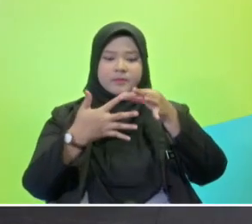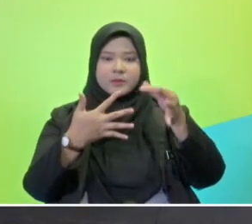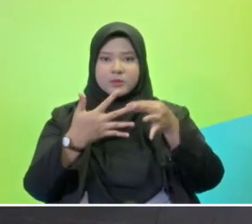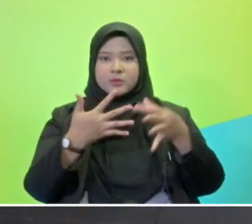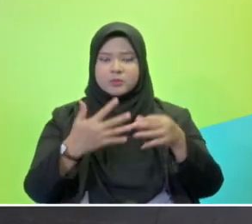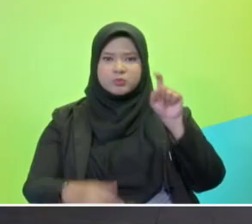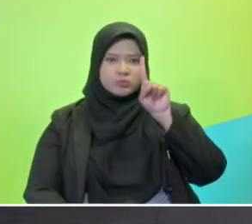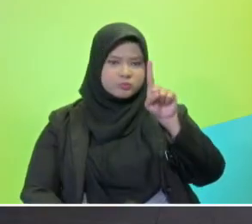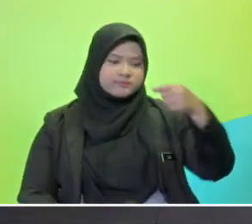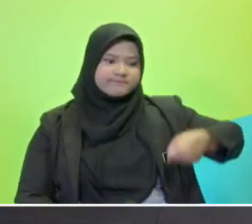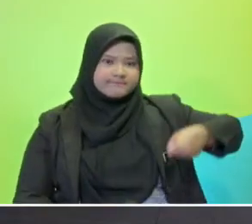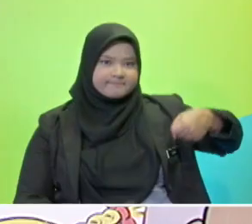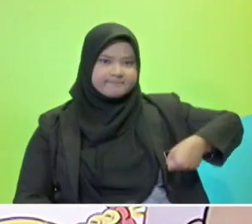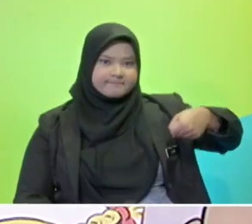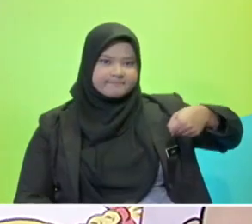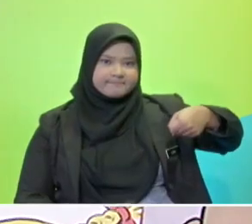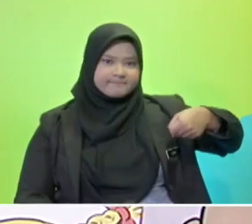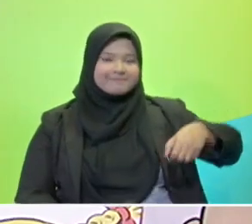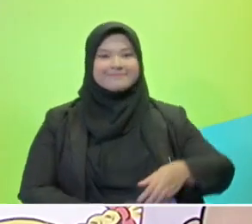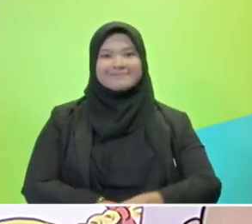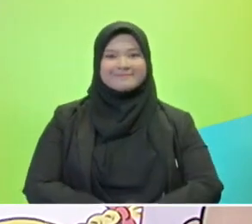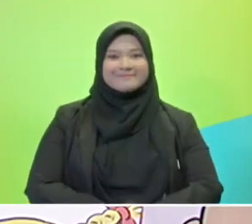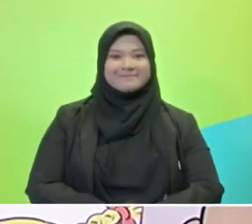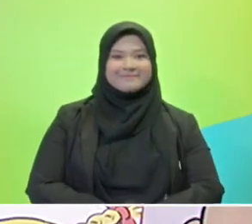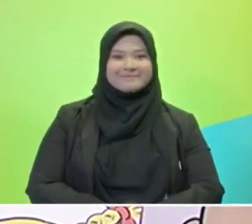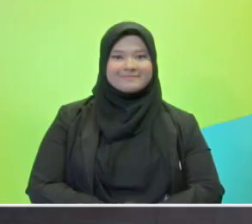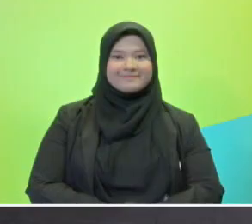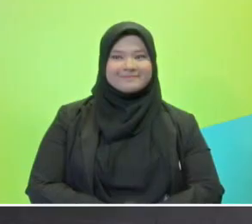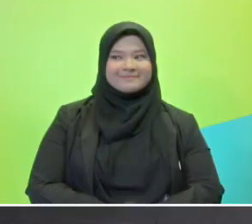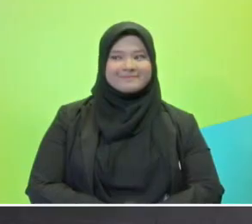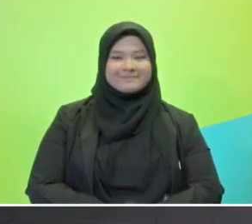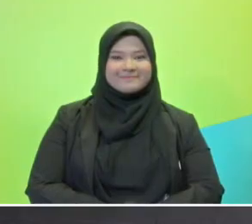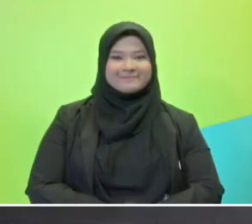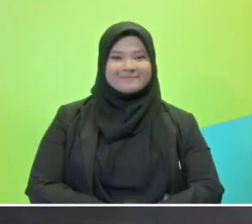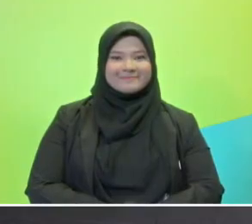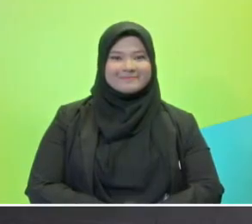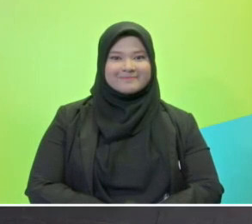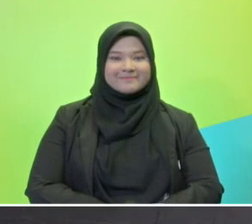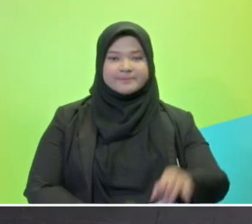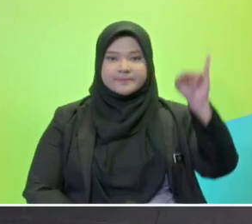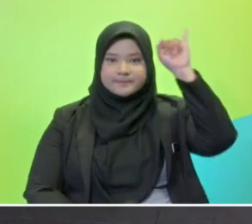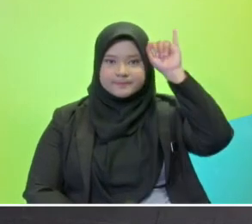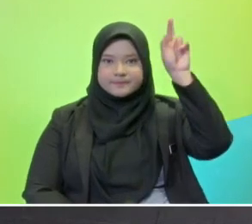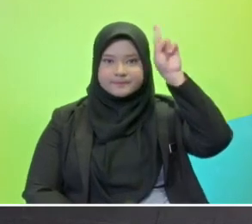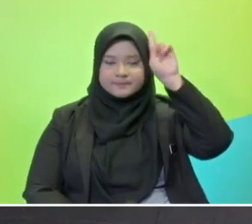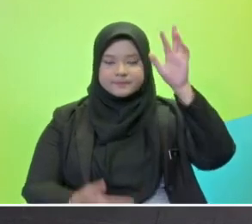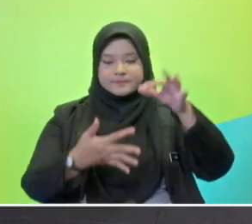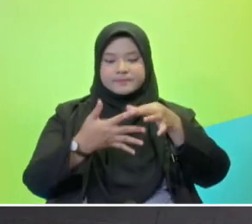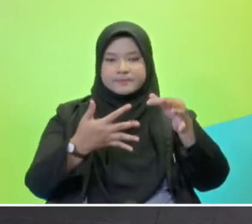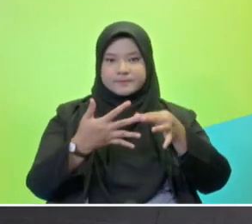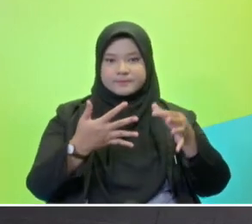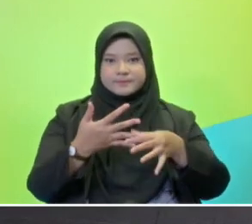Not this one, not this one as well. Not the black one. Oh, I'll take this one. Okay, shall I take the things